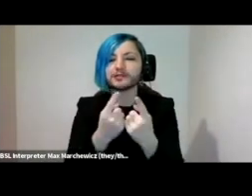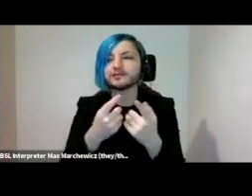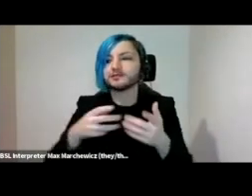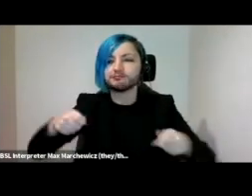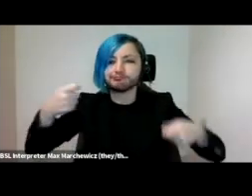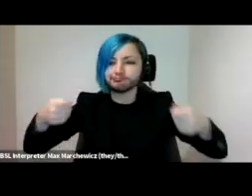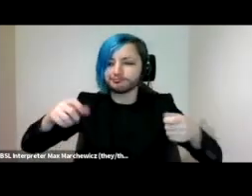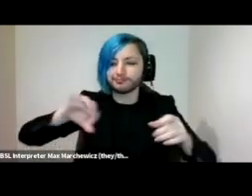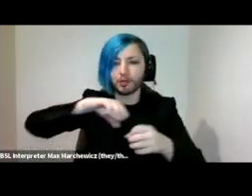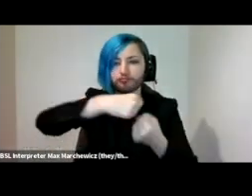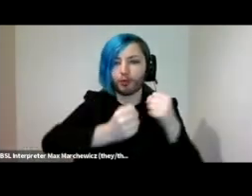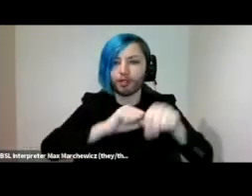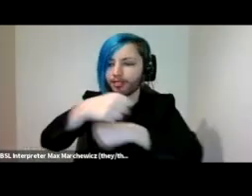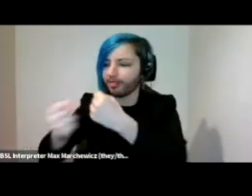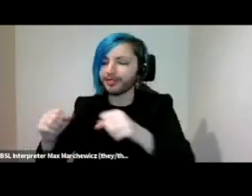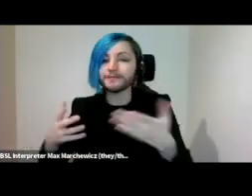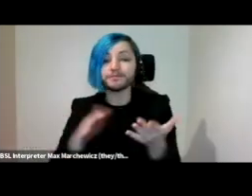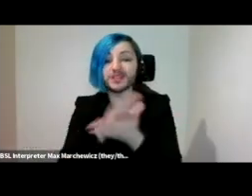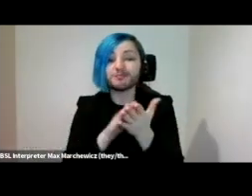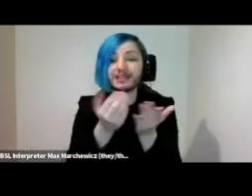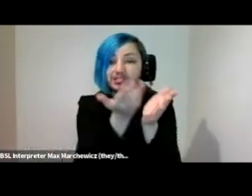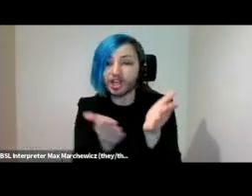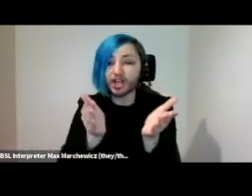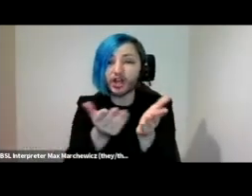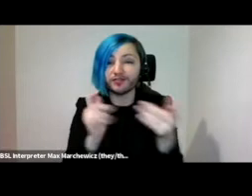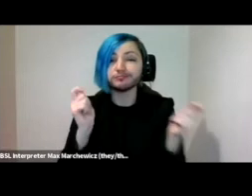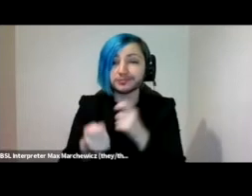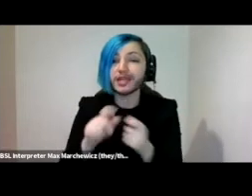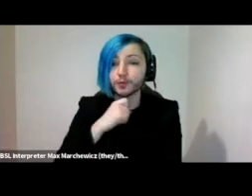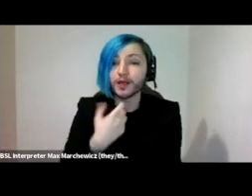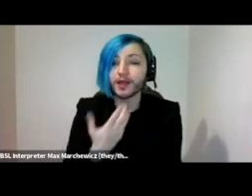here, the curvature changes. That change